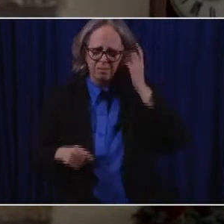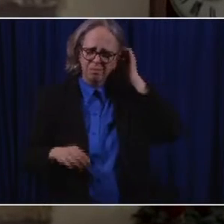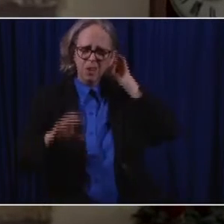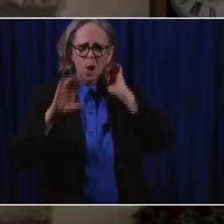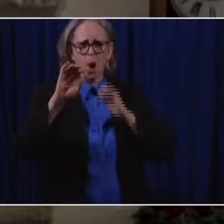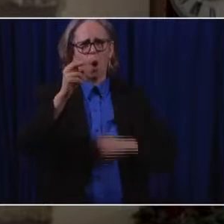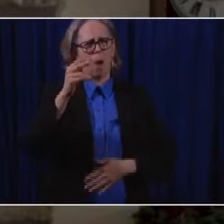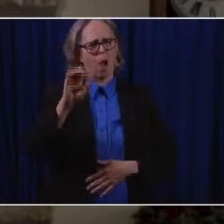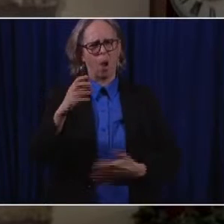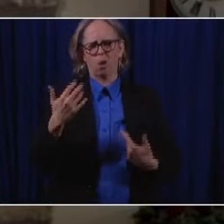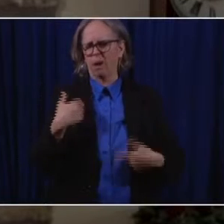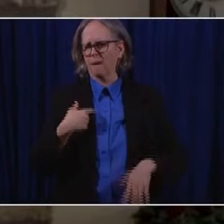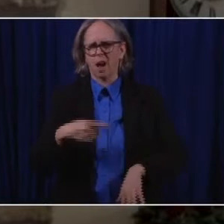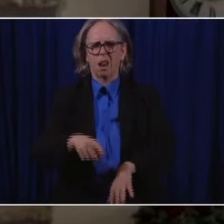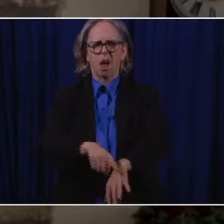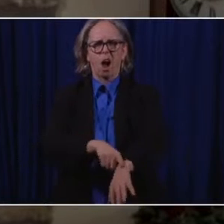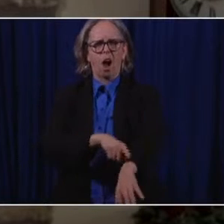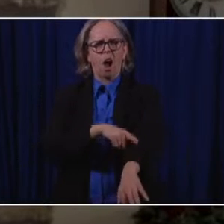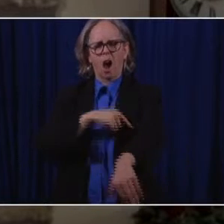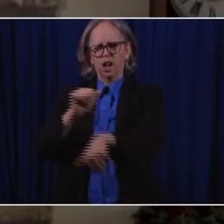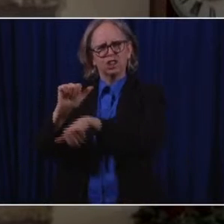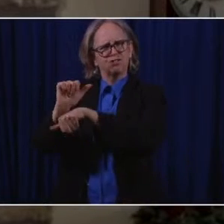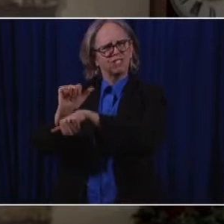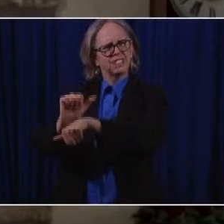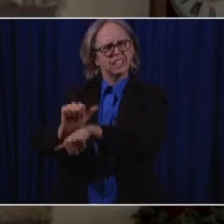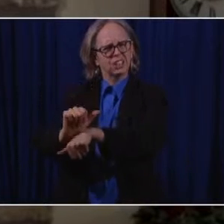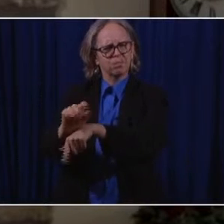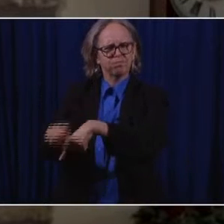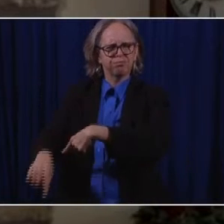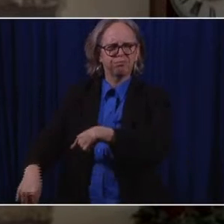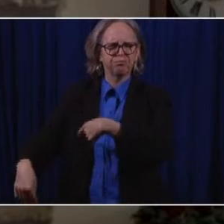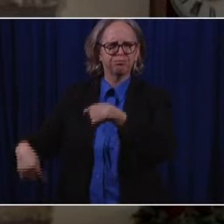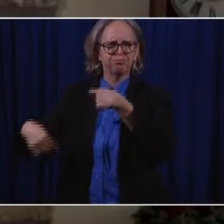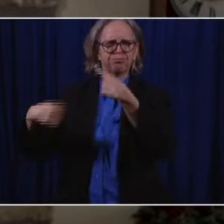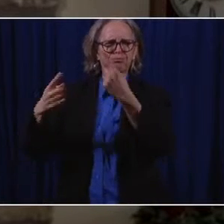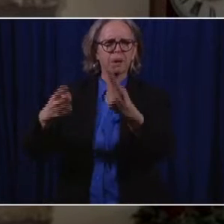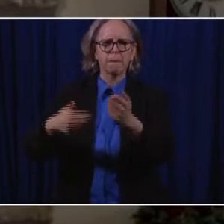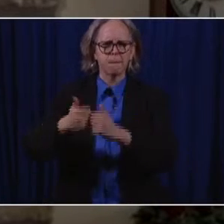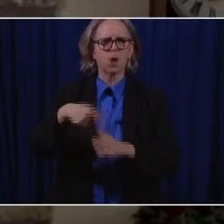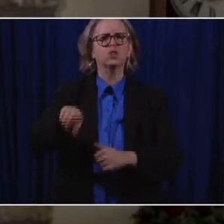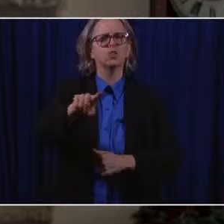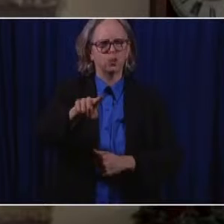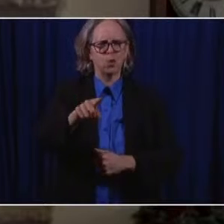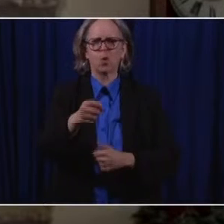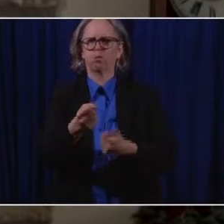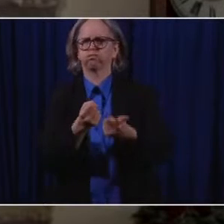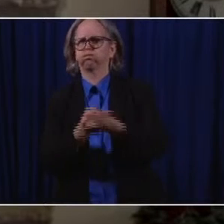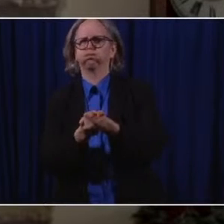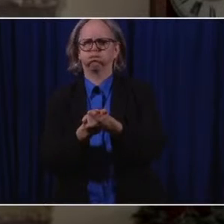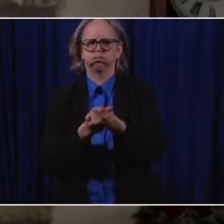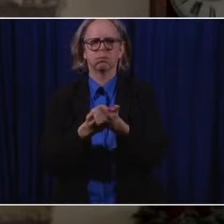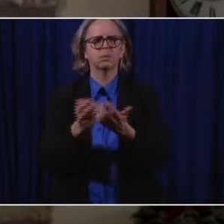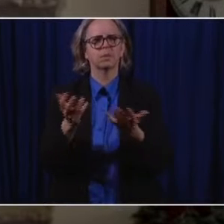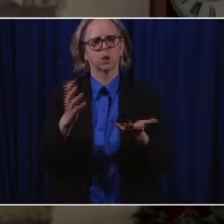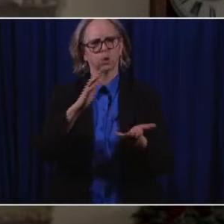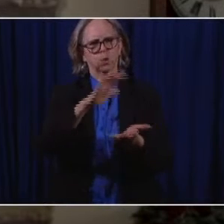that I think is respected and liked by most people, and that is that our school districts, our public school